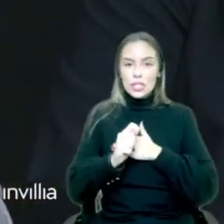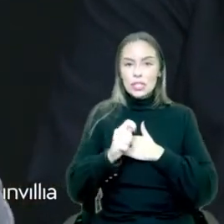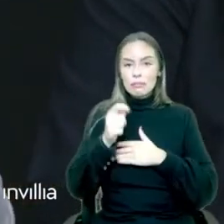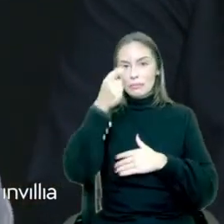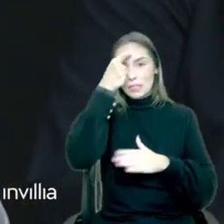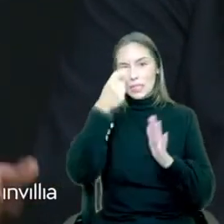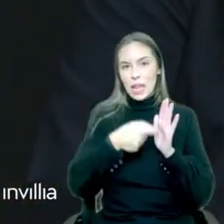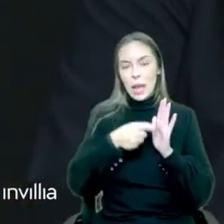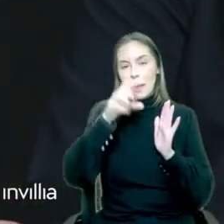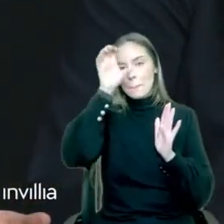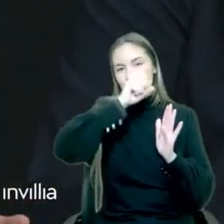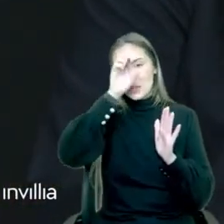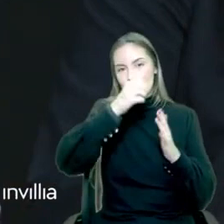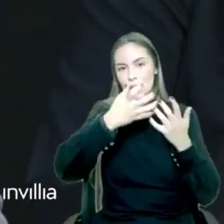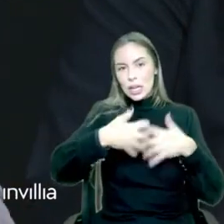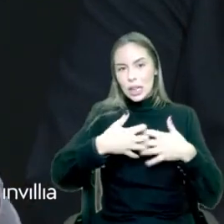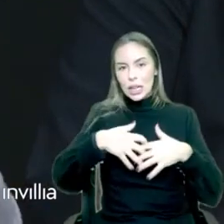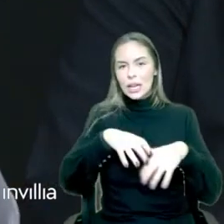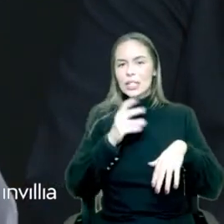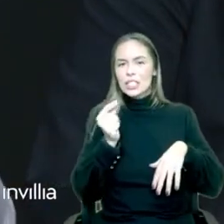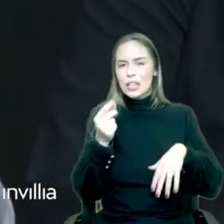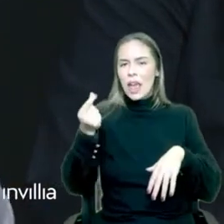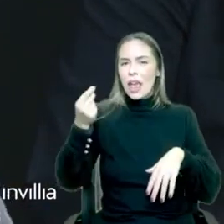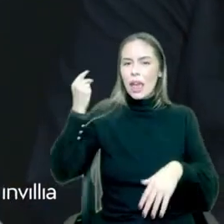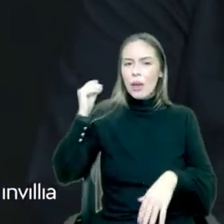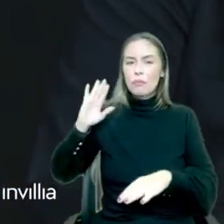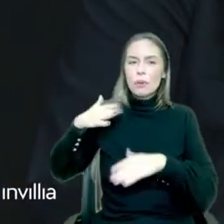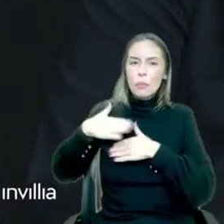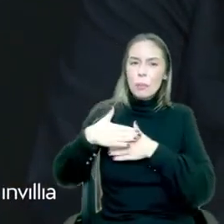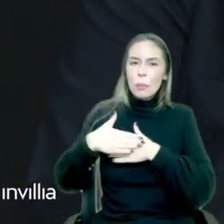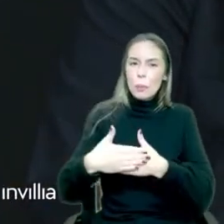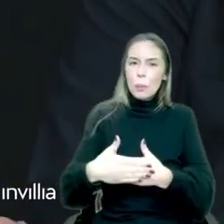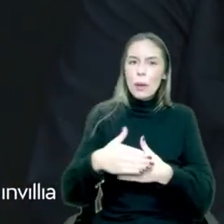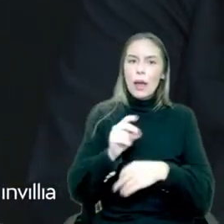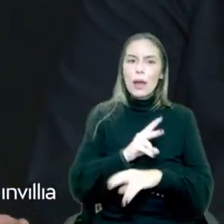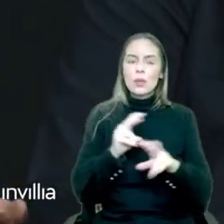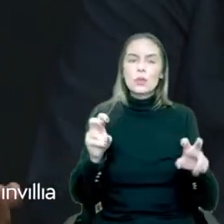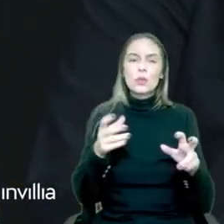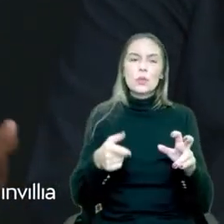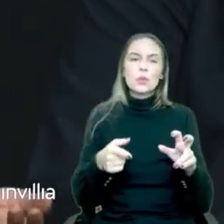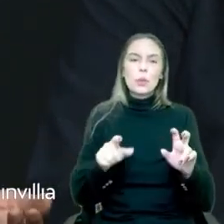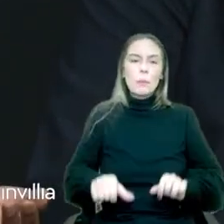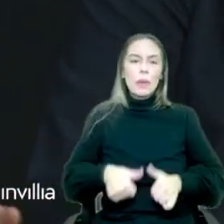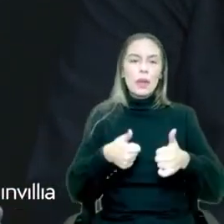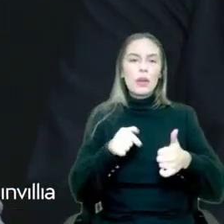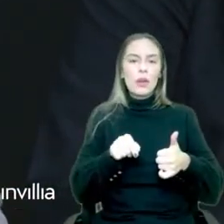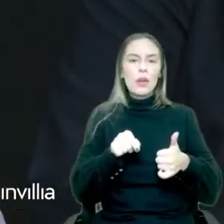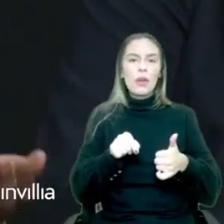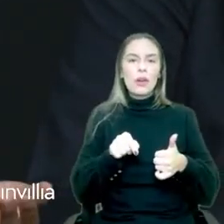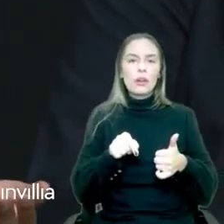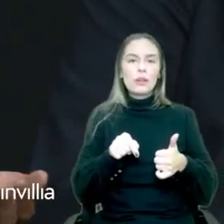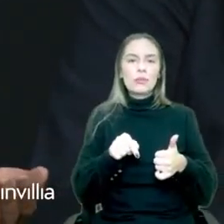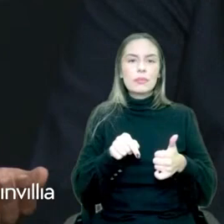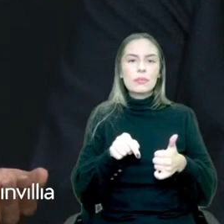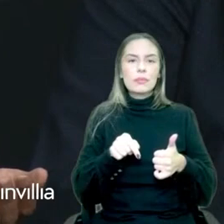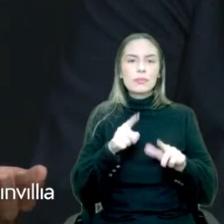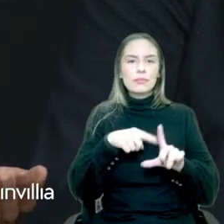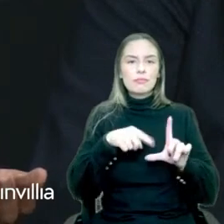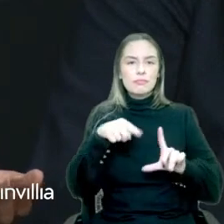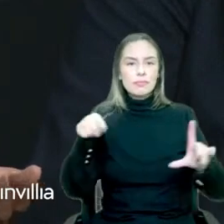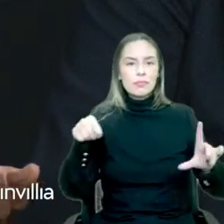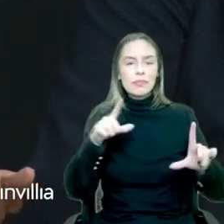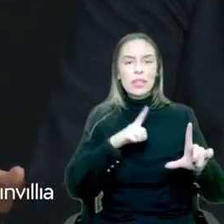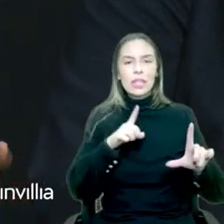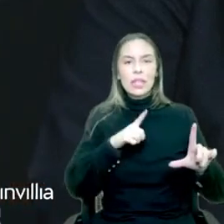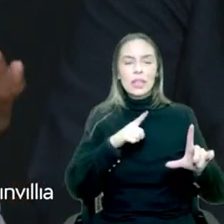of dynamic pricing, in terms of providing better personalized search results, better core search